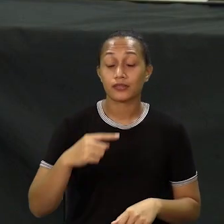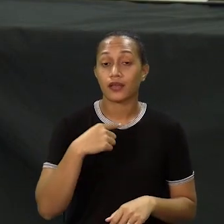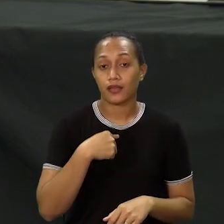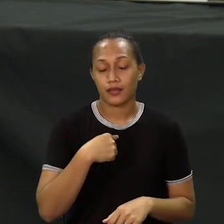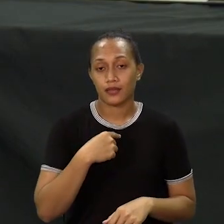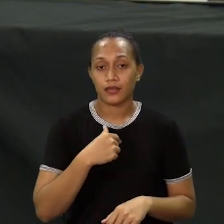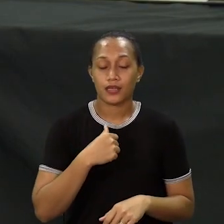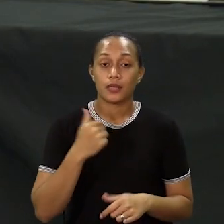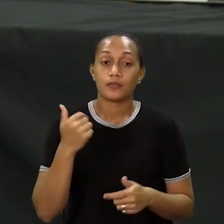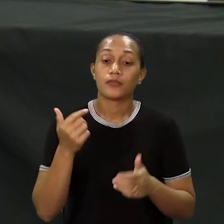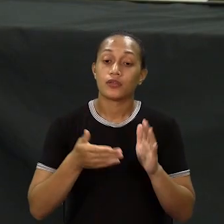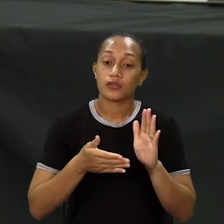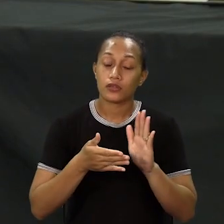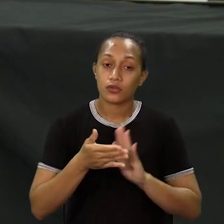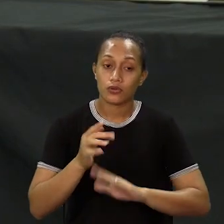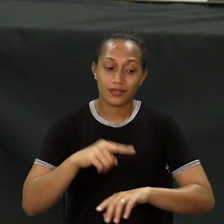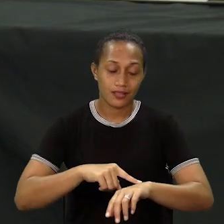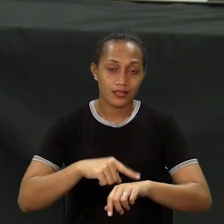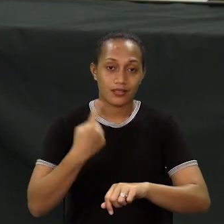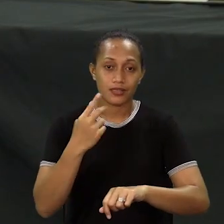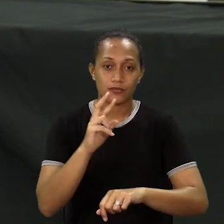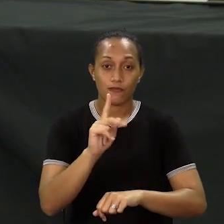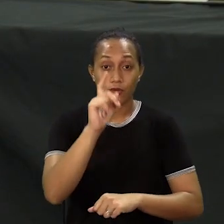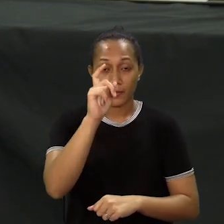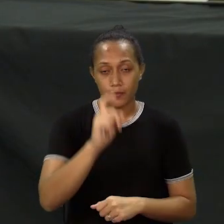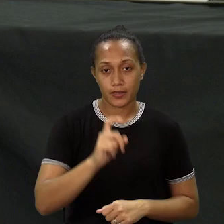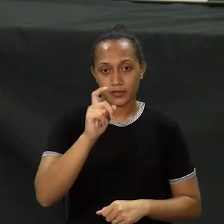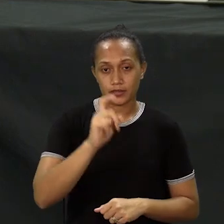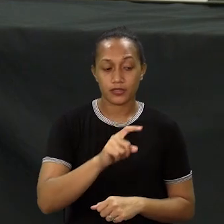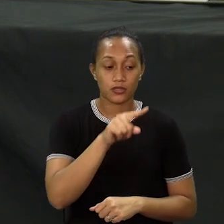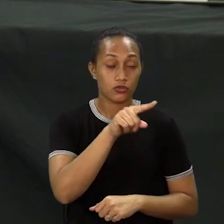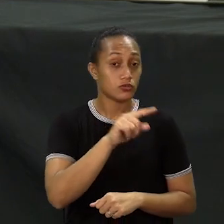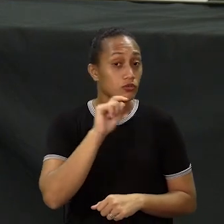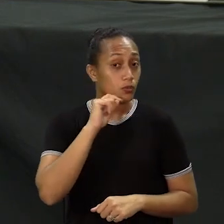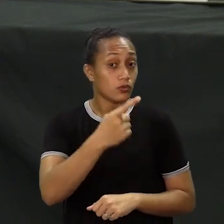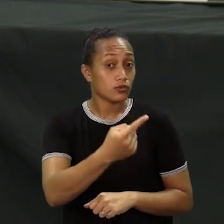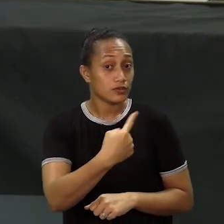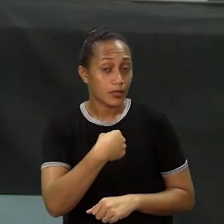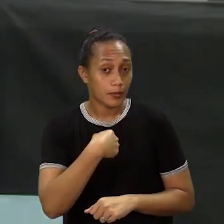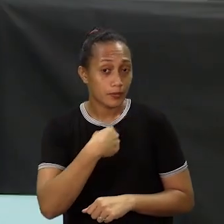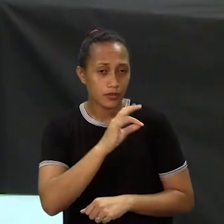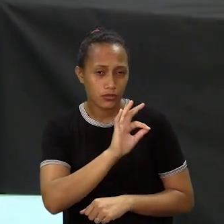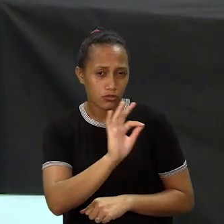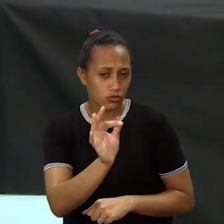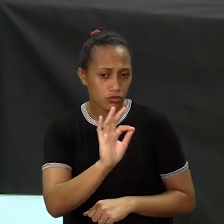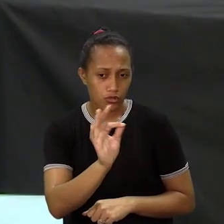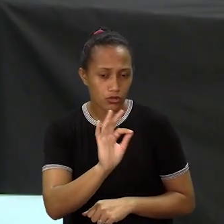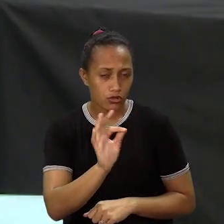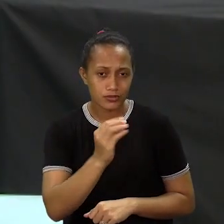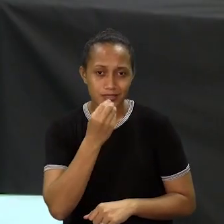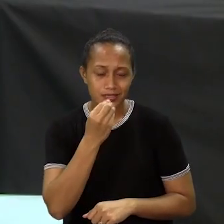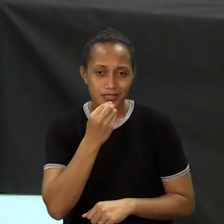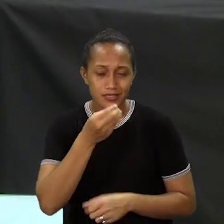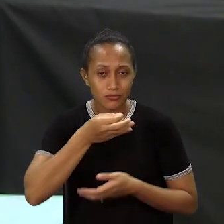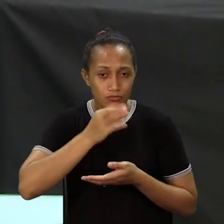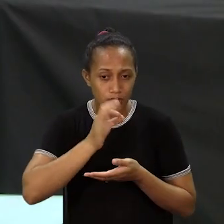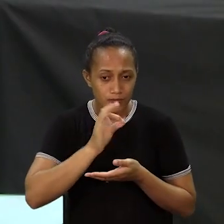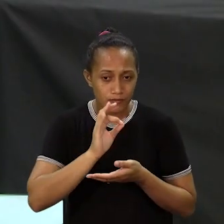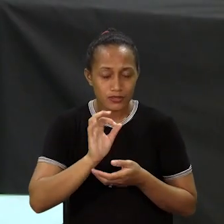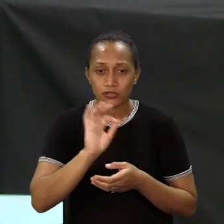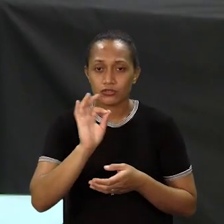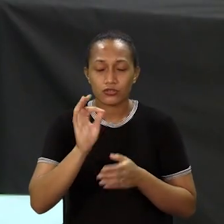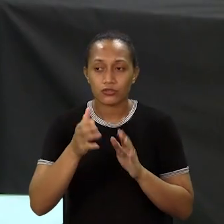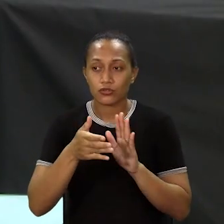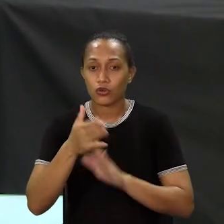happy because I am going to be late for the bus. She will tell me not to